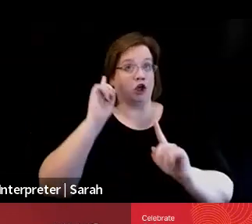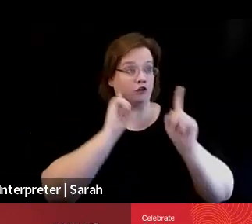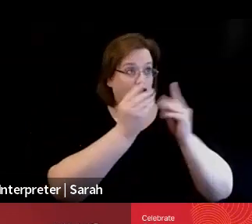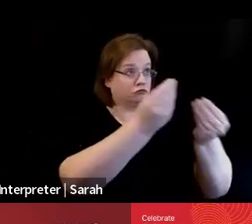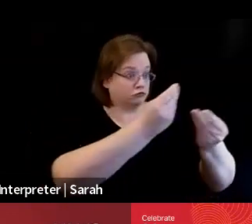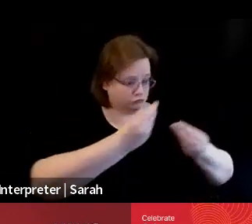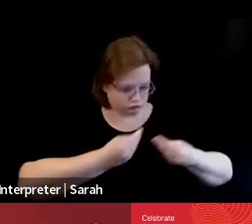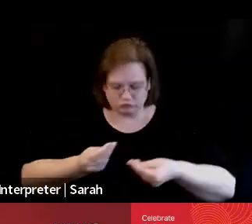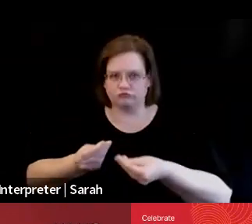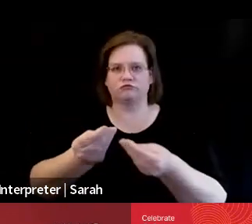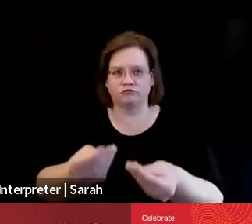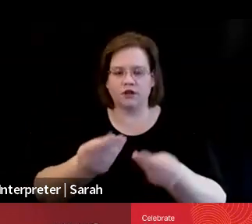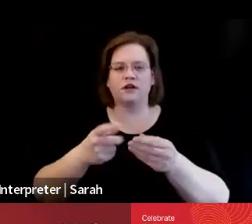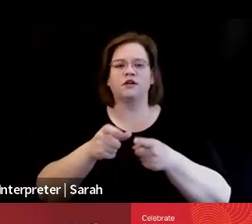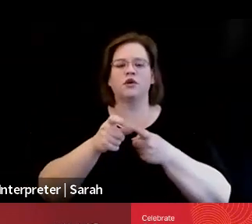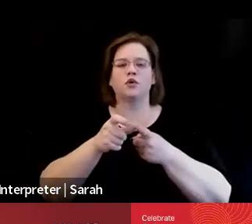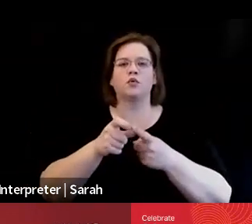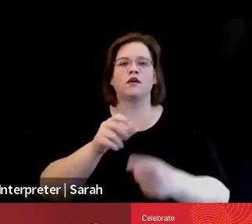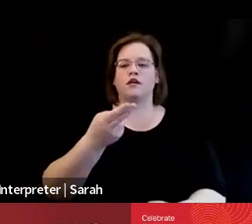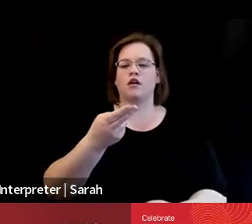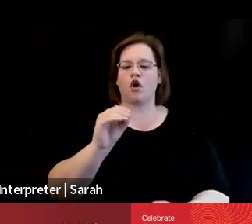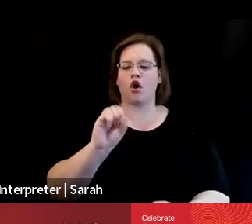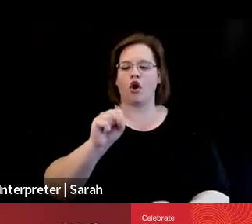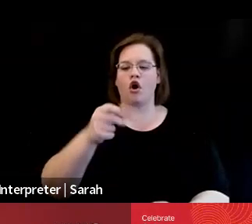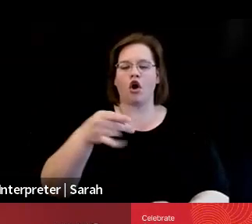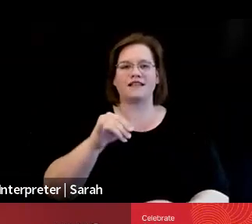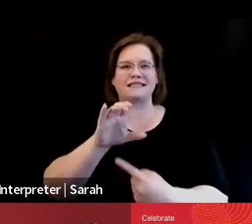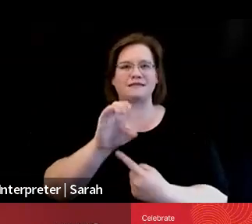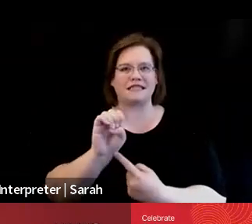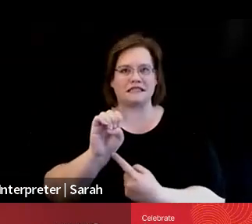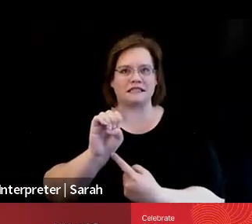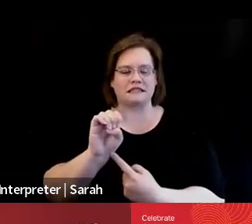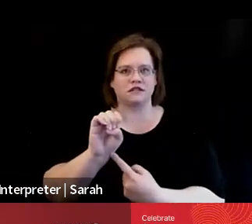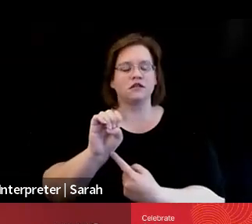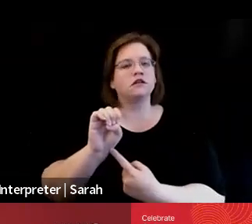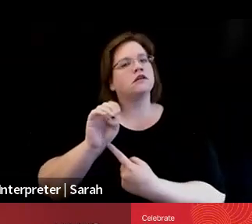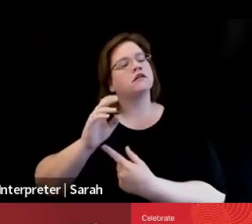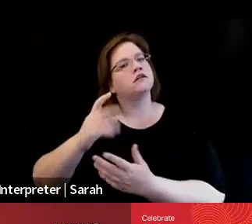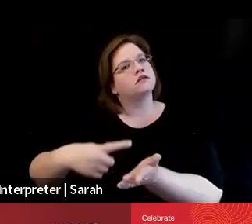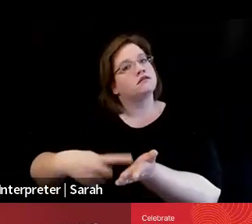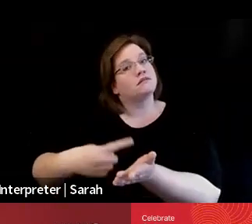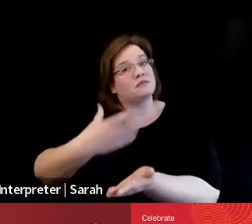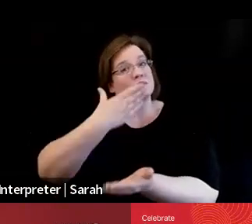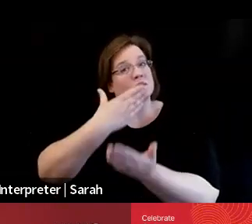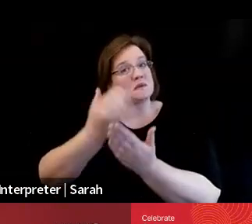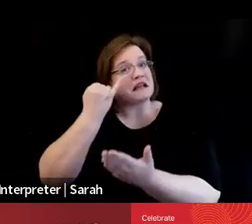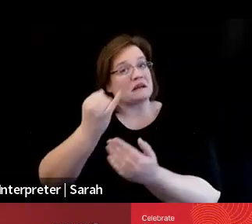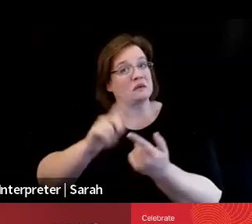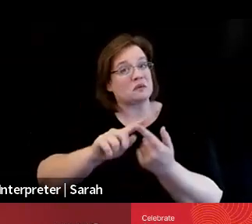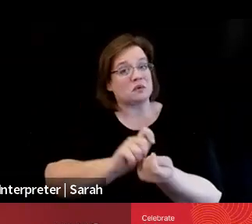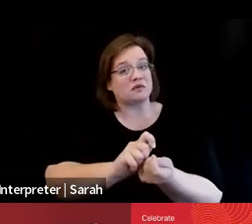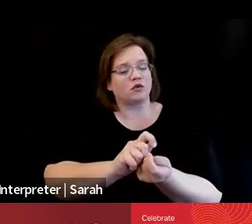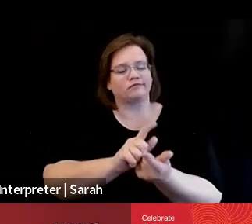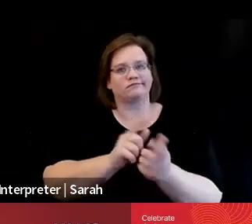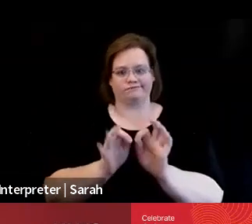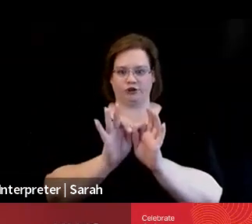interpreters, are things like the word a hospice. And so sometimes it might not always be a good idea to translate that word, interpret